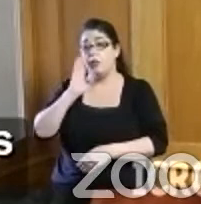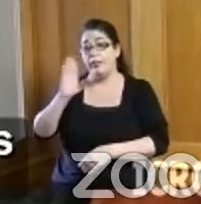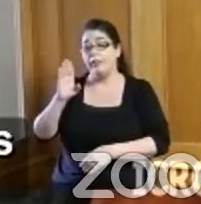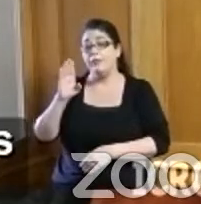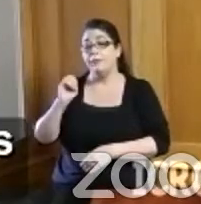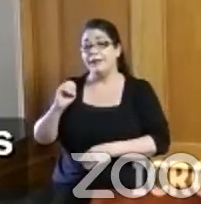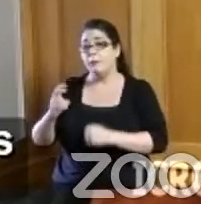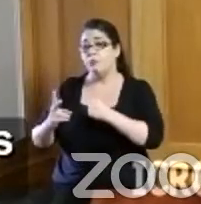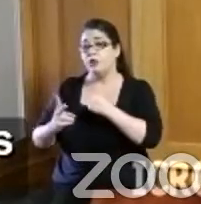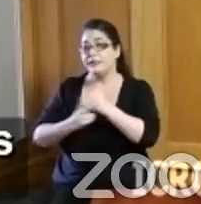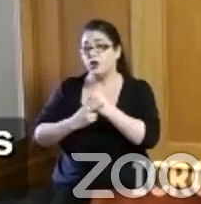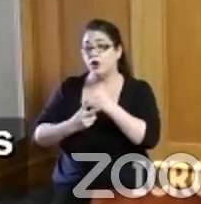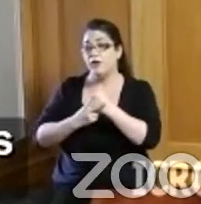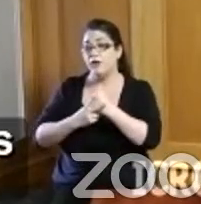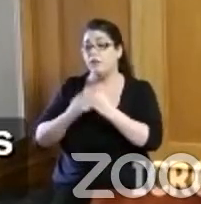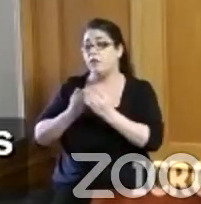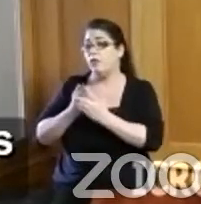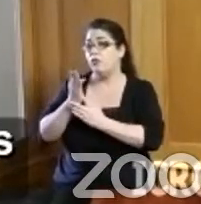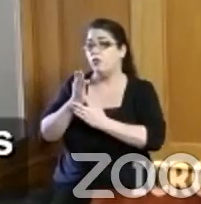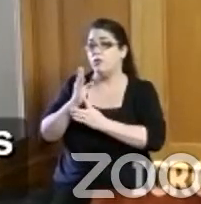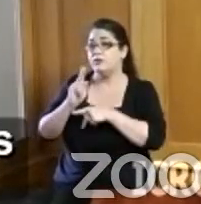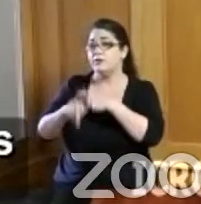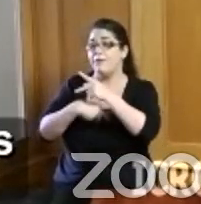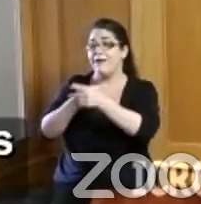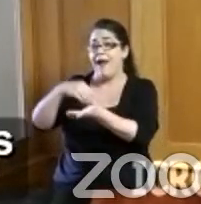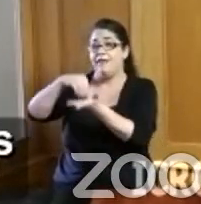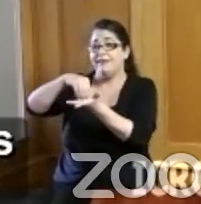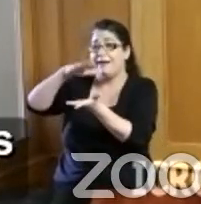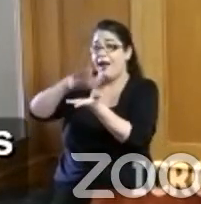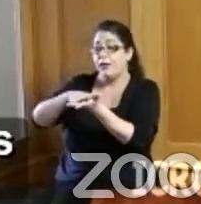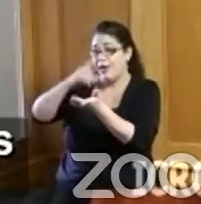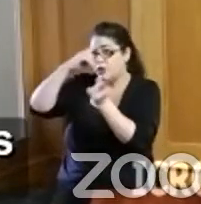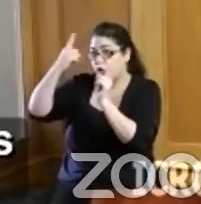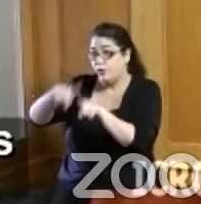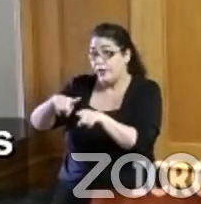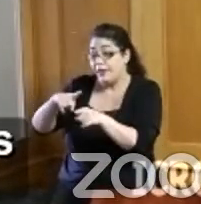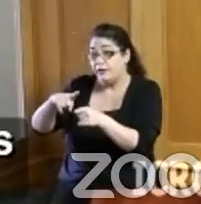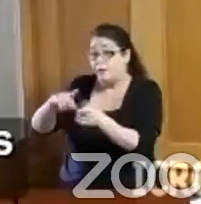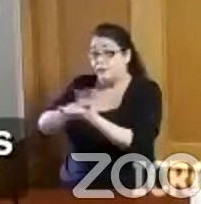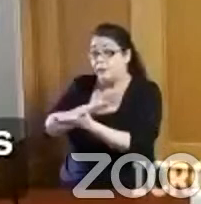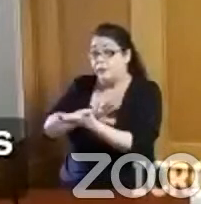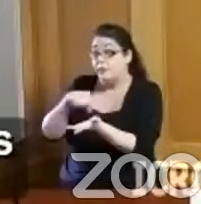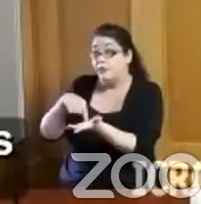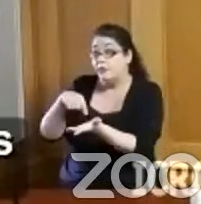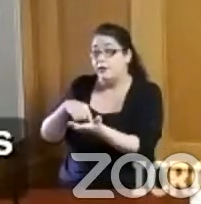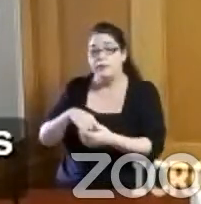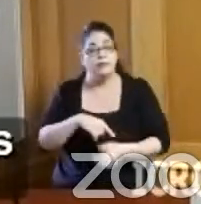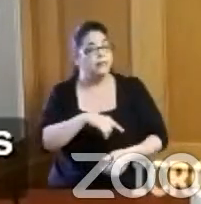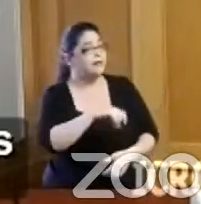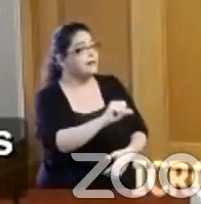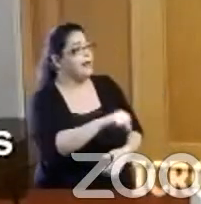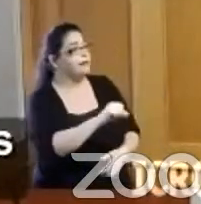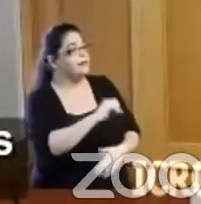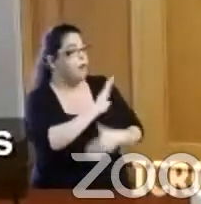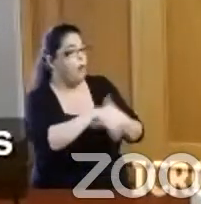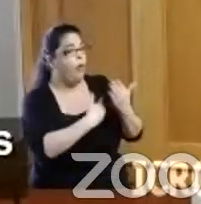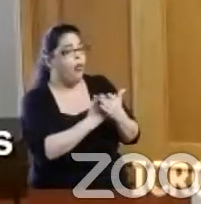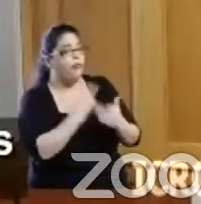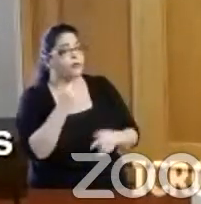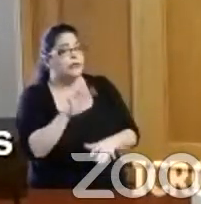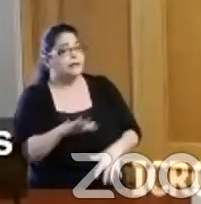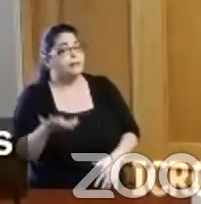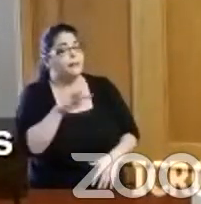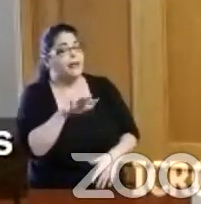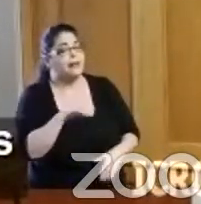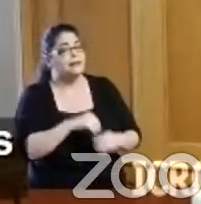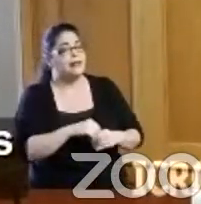somehow preserved through some kind of documentation or agreement? So yes, all of the green space that would be